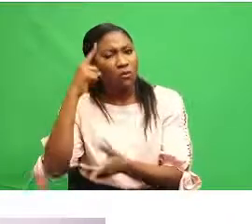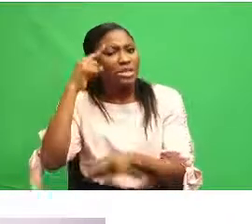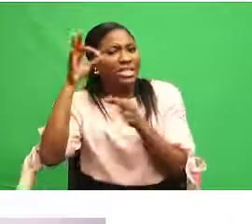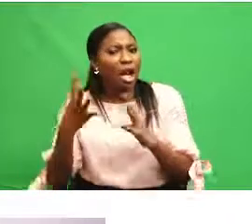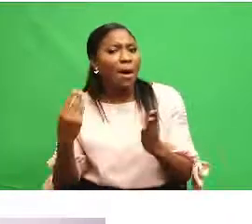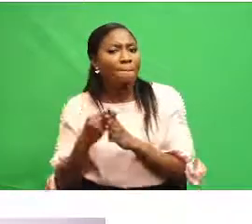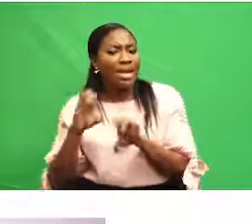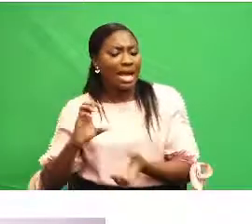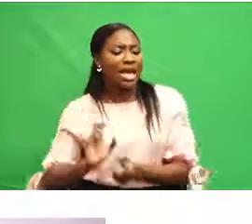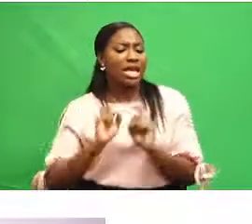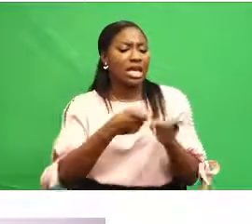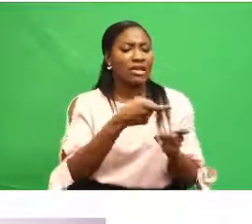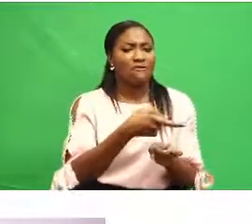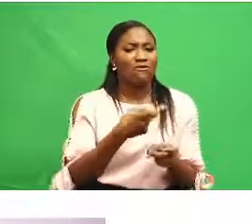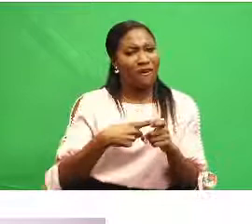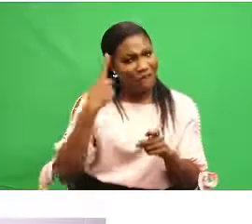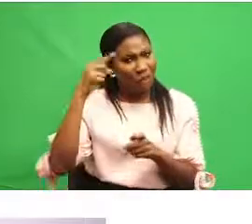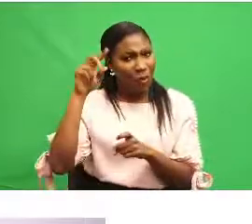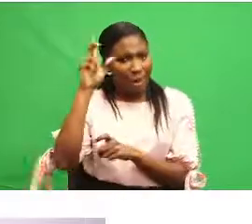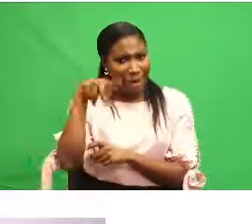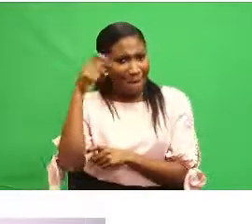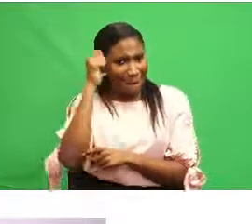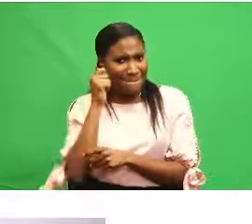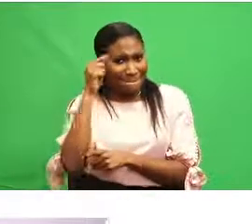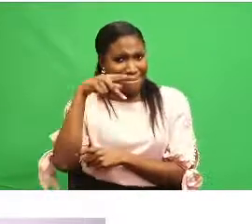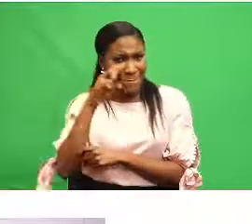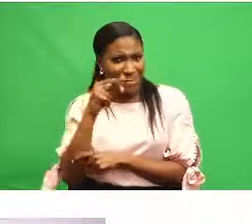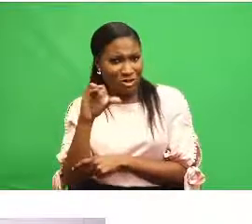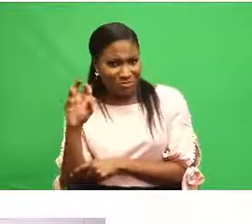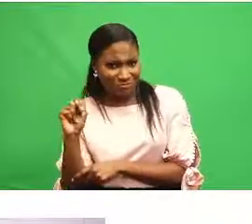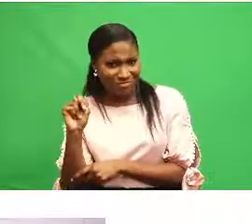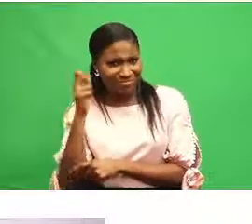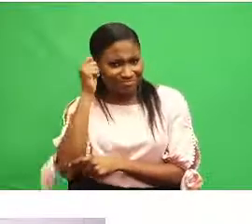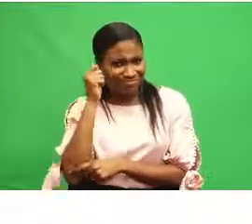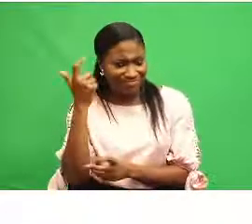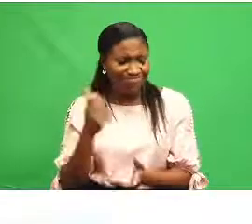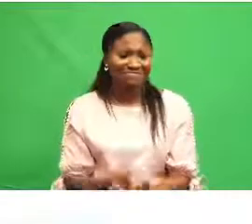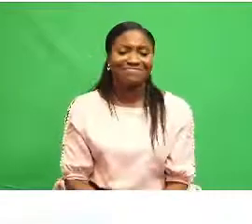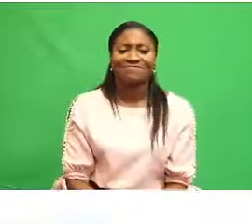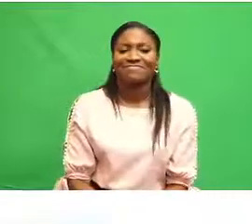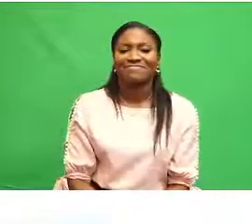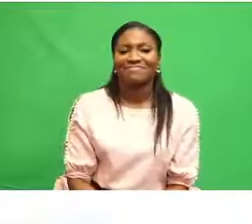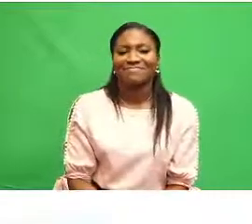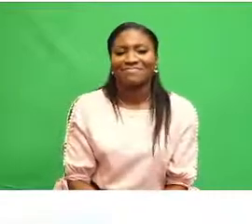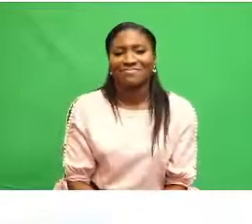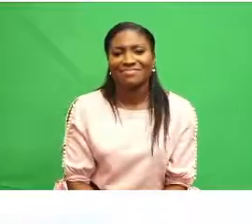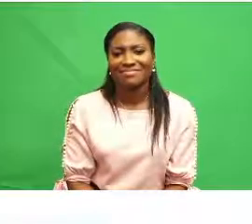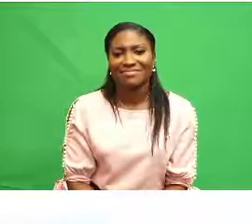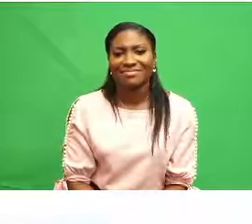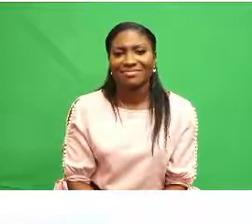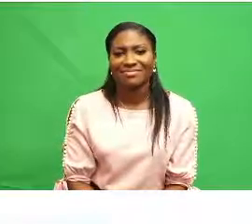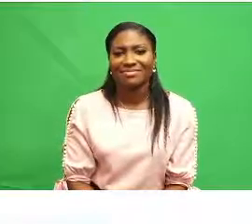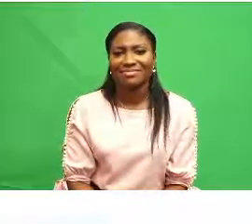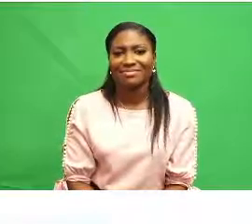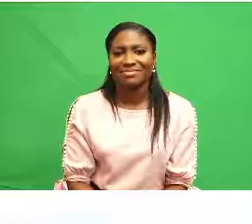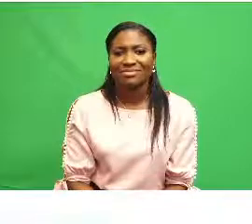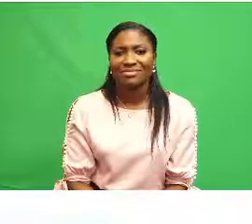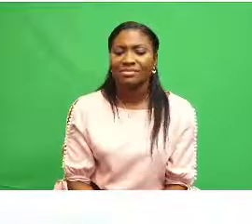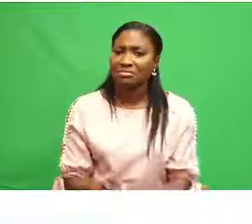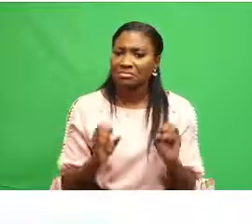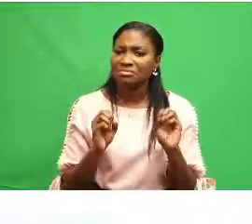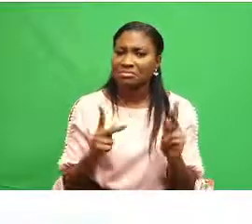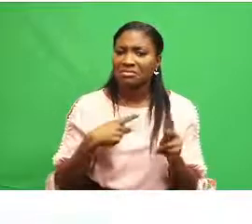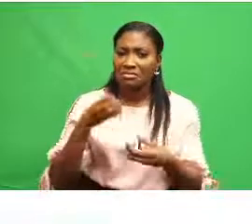that recipient, Indeed. if they meet the criteria at all. Indeed, indeed. This has been